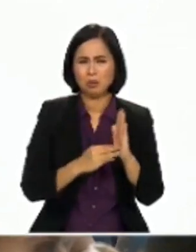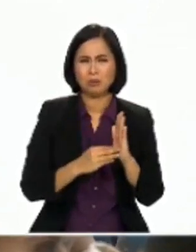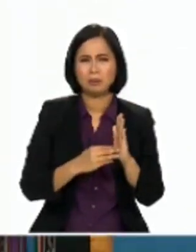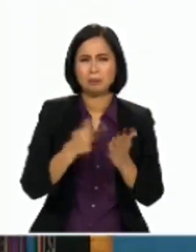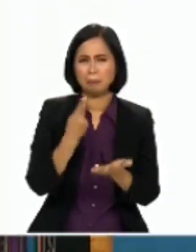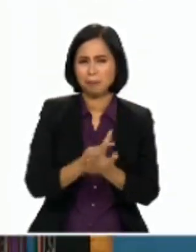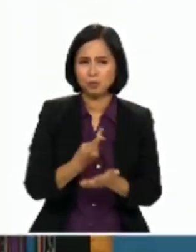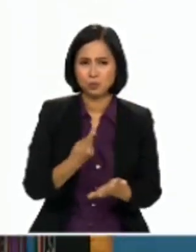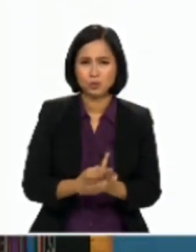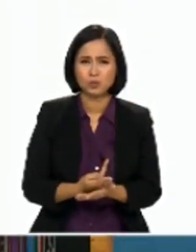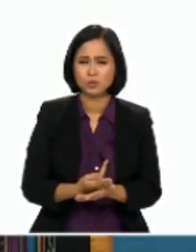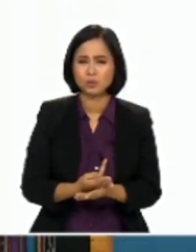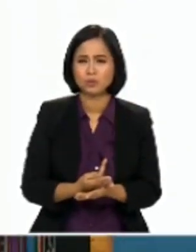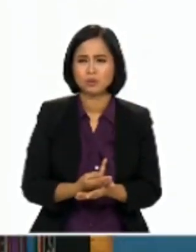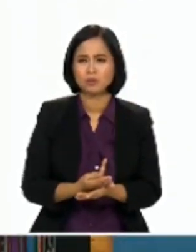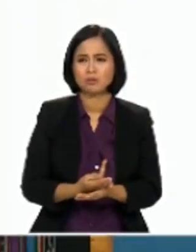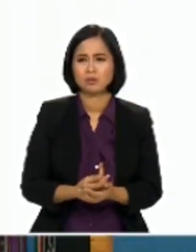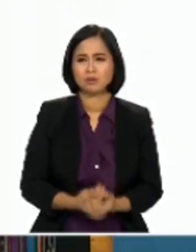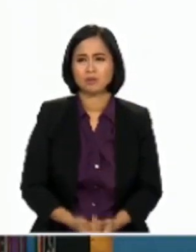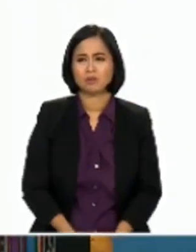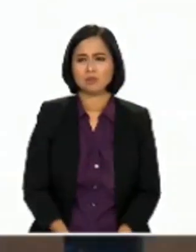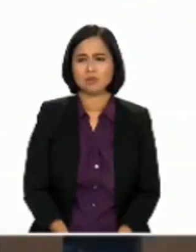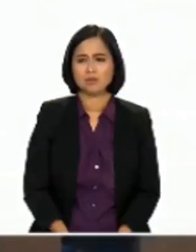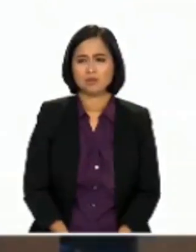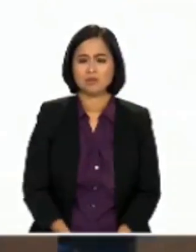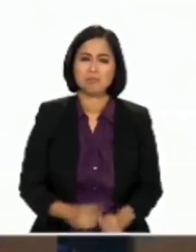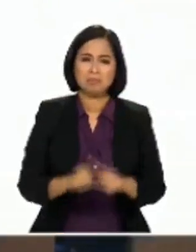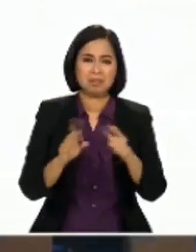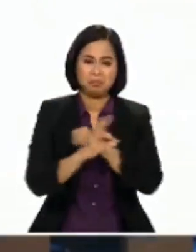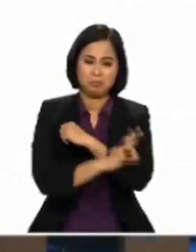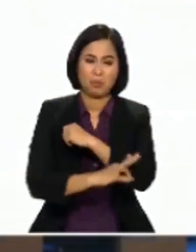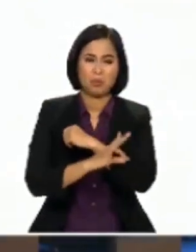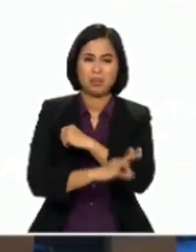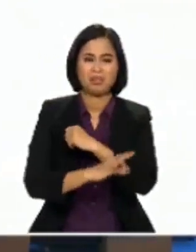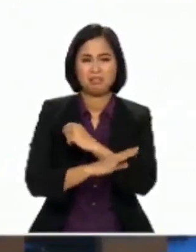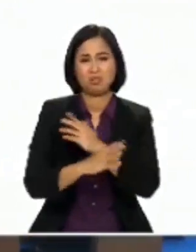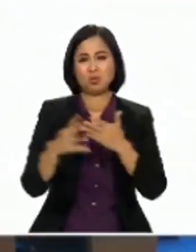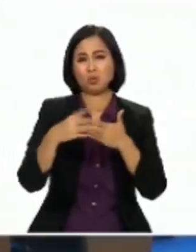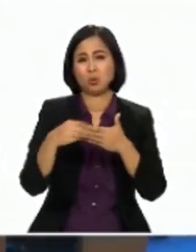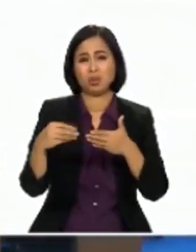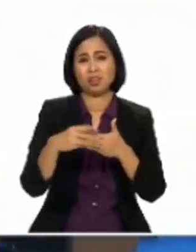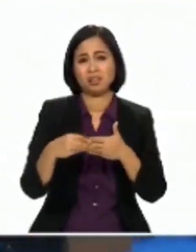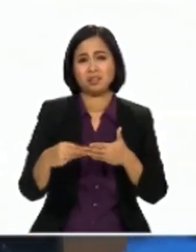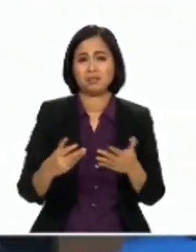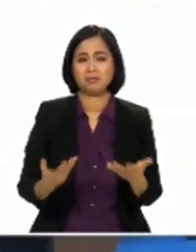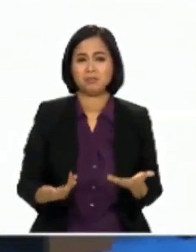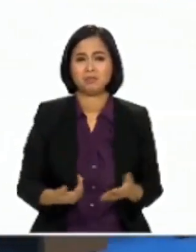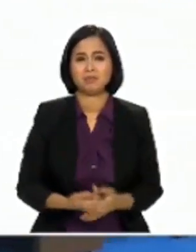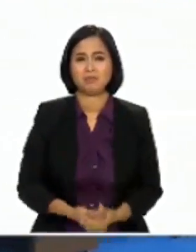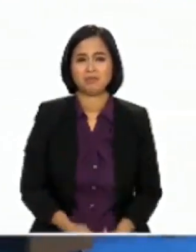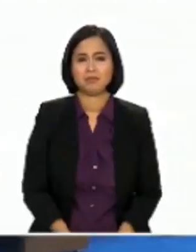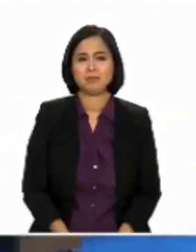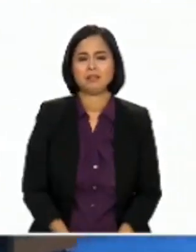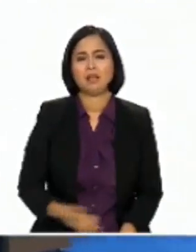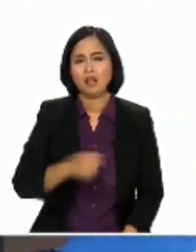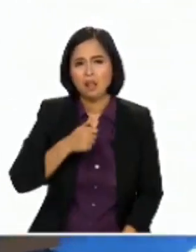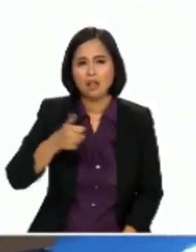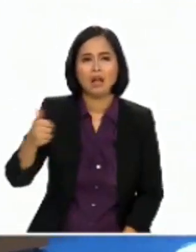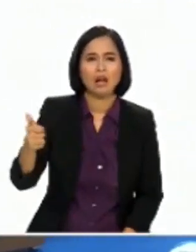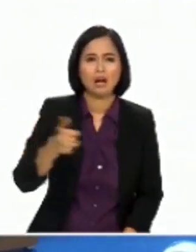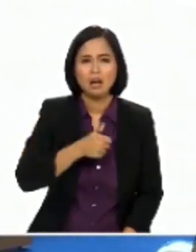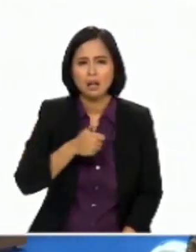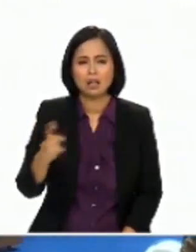billion peso. Well, if it's a foreign company, it's a billion dollar thing. Ganon yan, pabalik-balik at